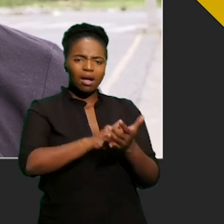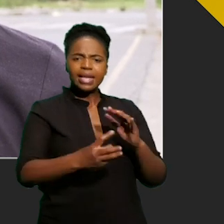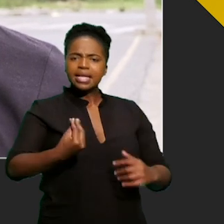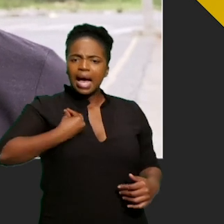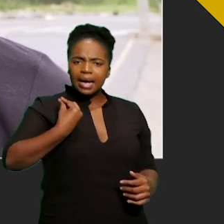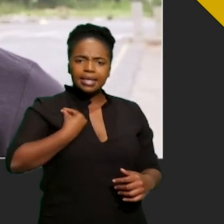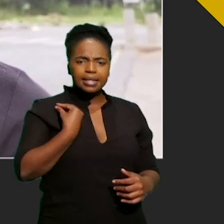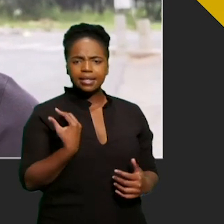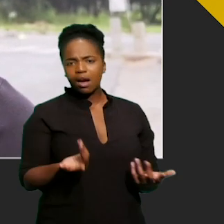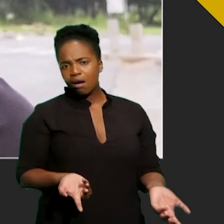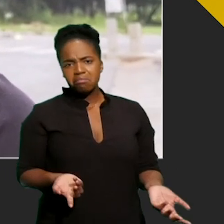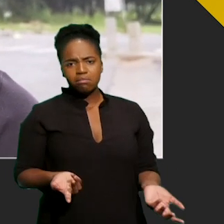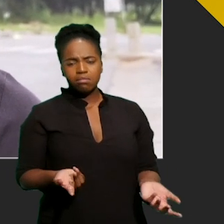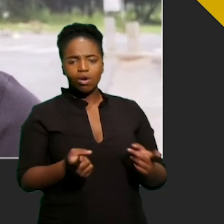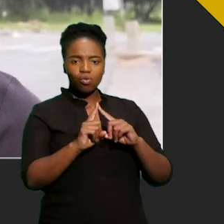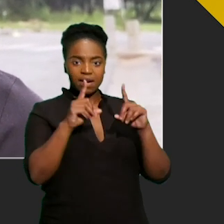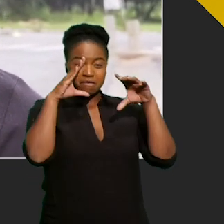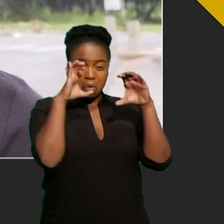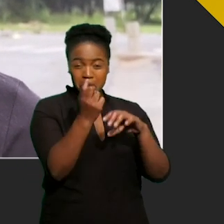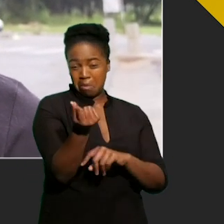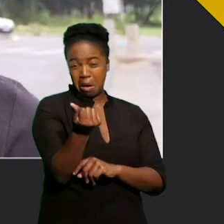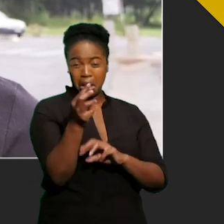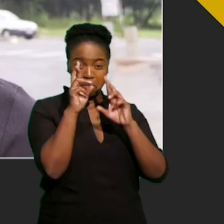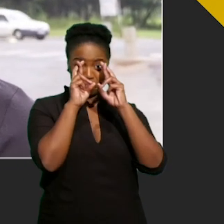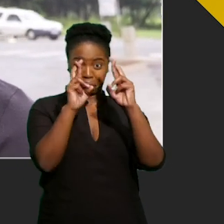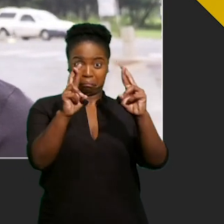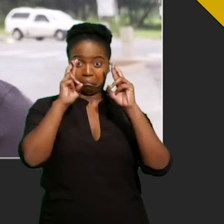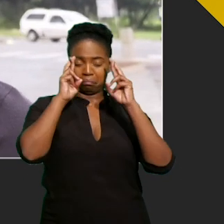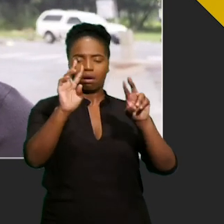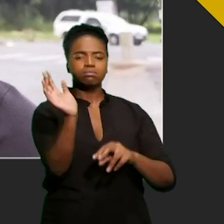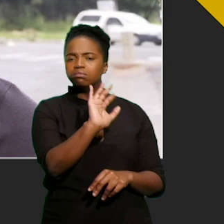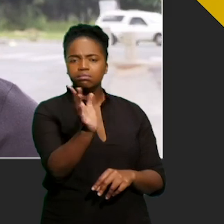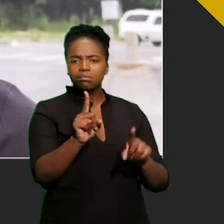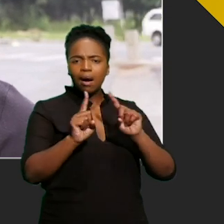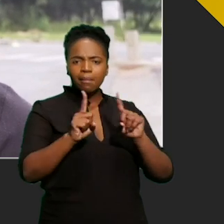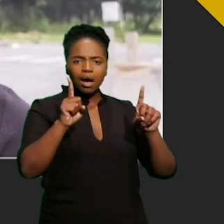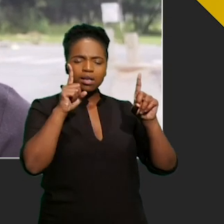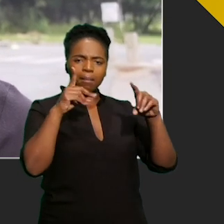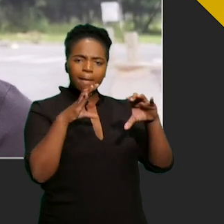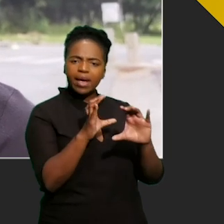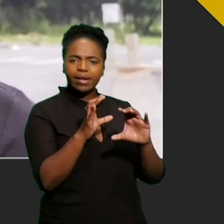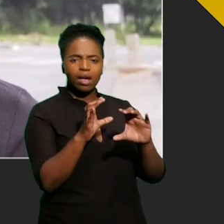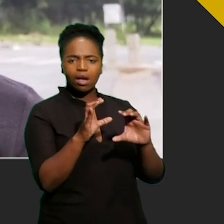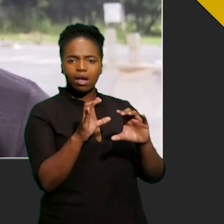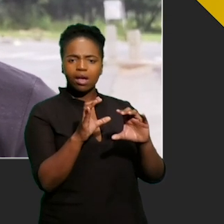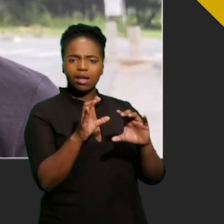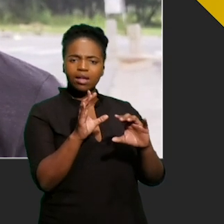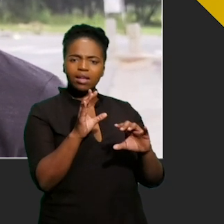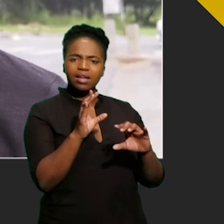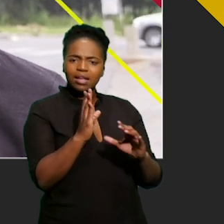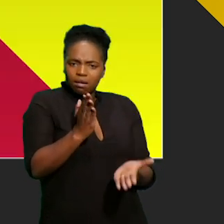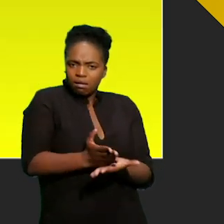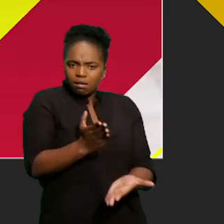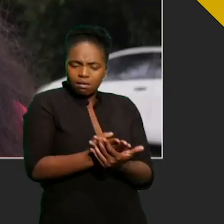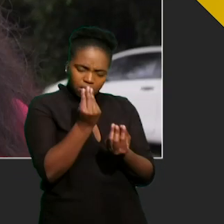young and they're not focused on money that much, but focused on like getting people true information that's happening